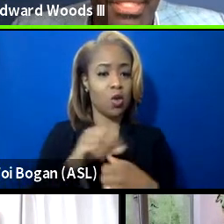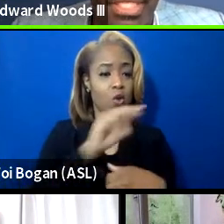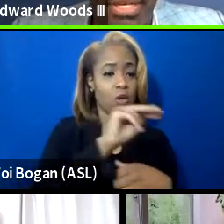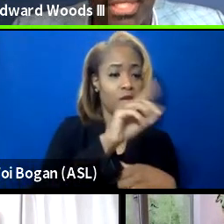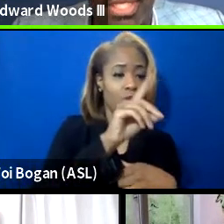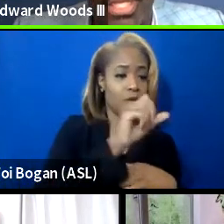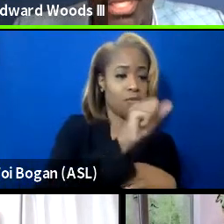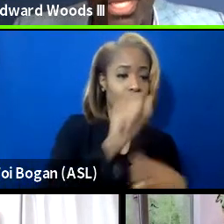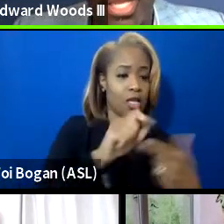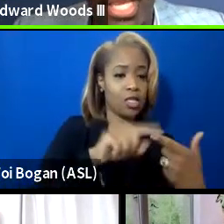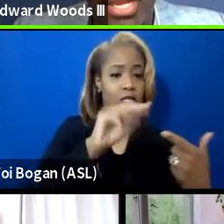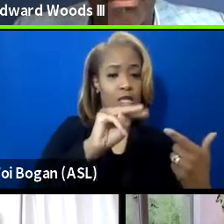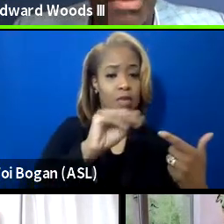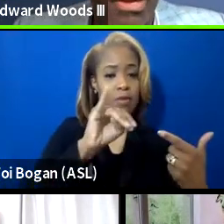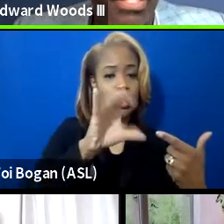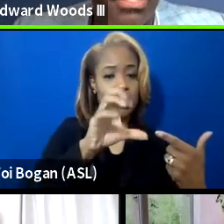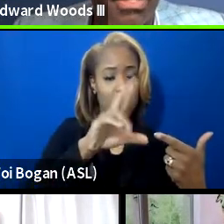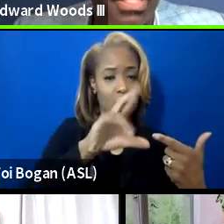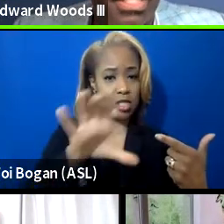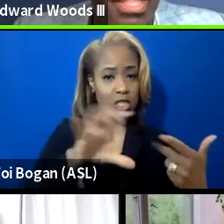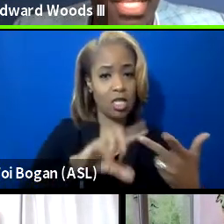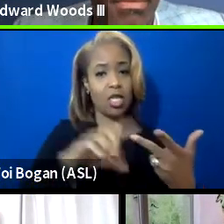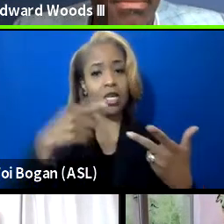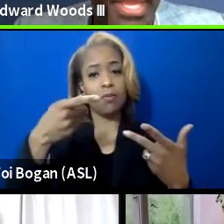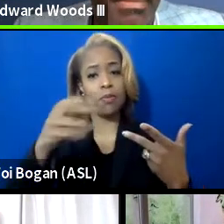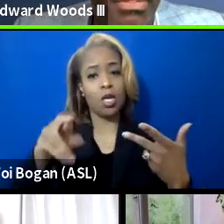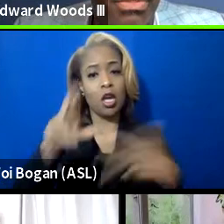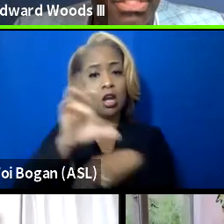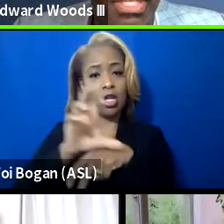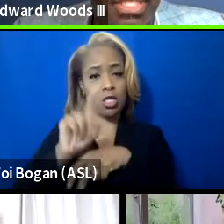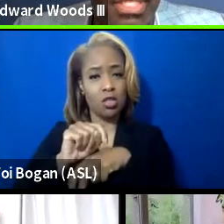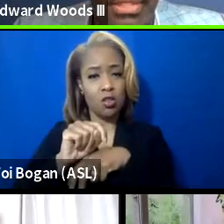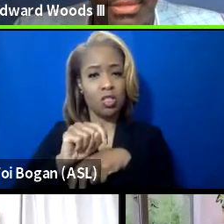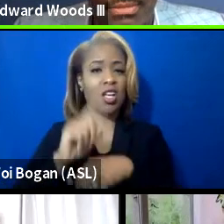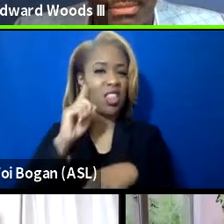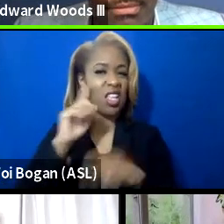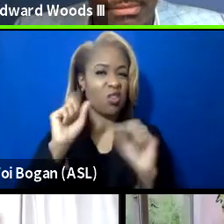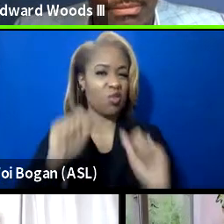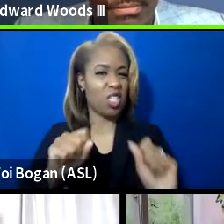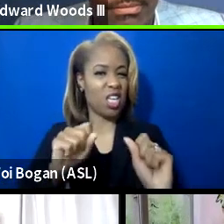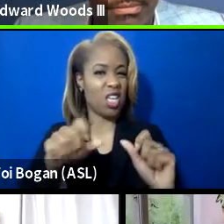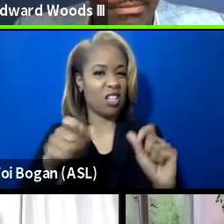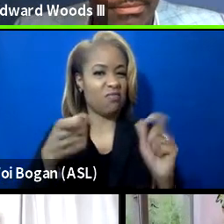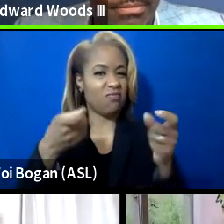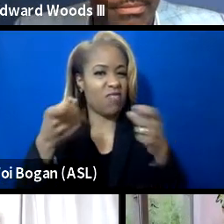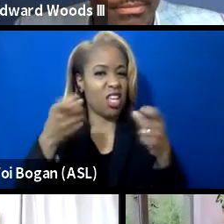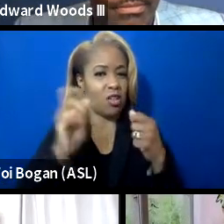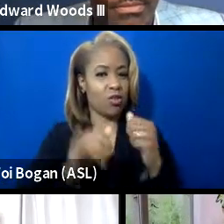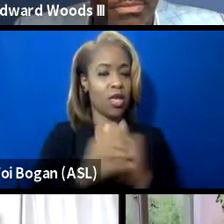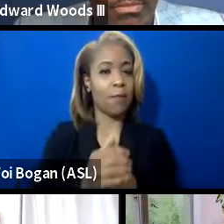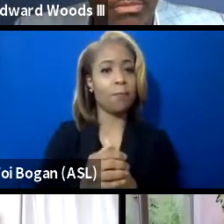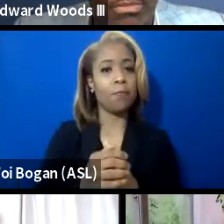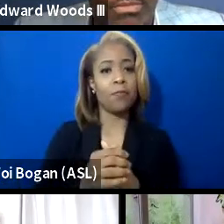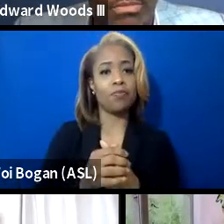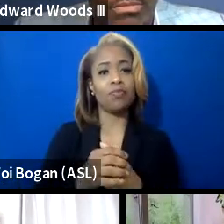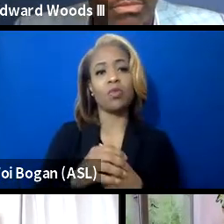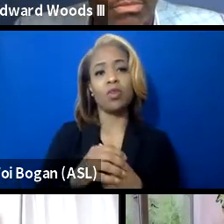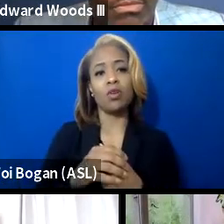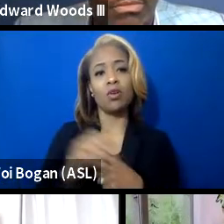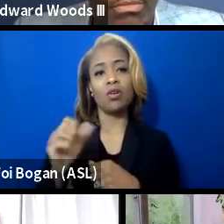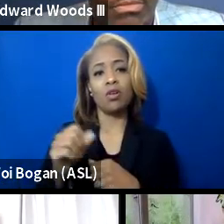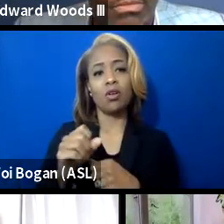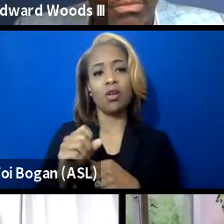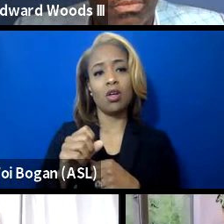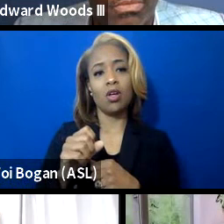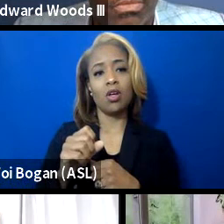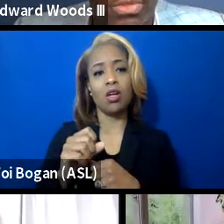MDOS, MICRC, and our PR consultants, I think we'll be able to address that. Yeah, I was really looking at